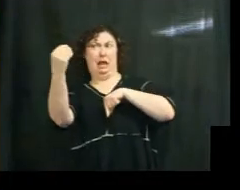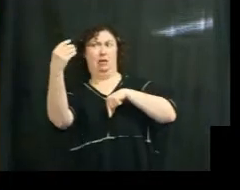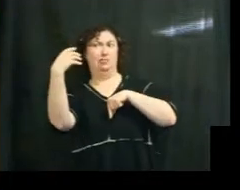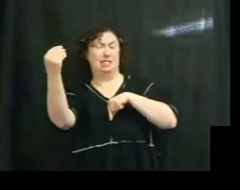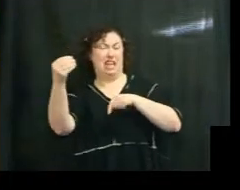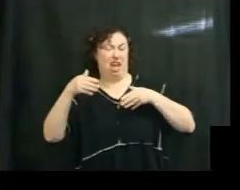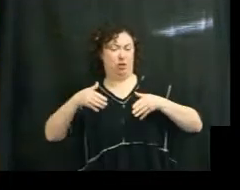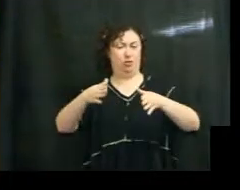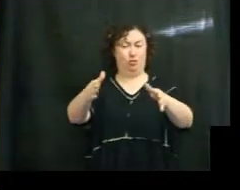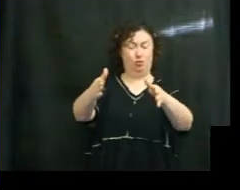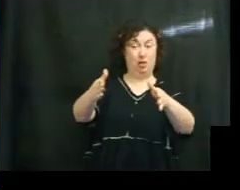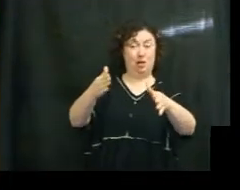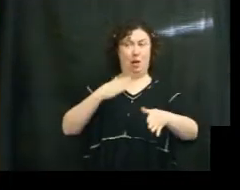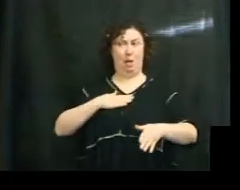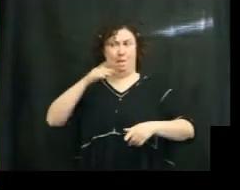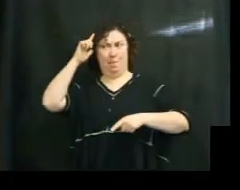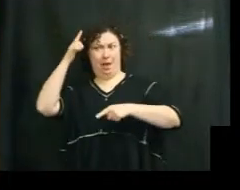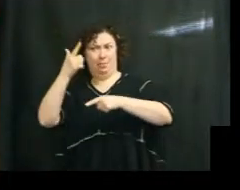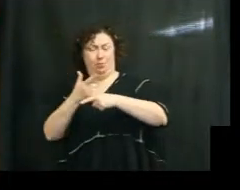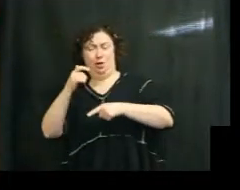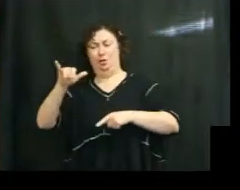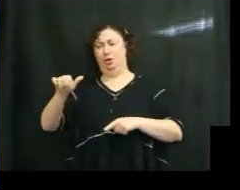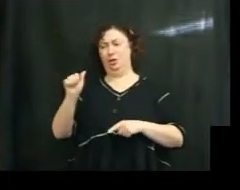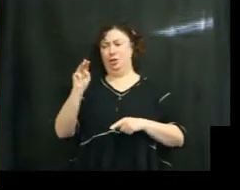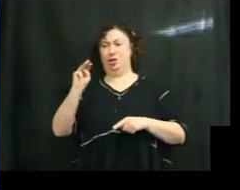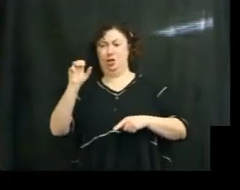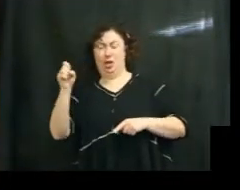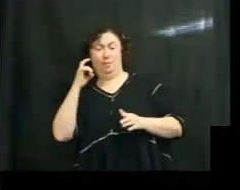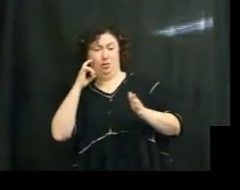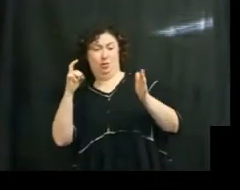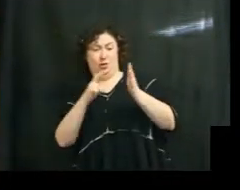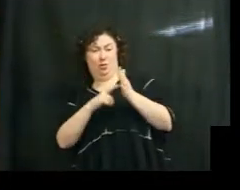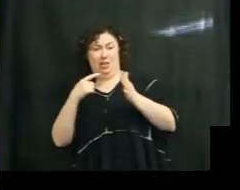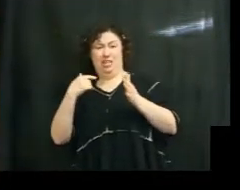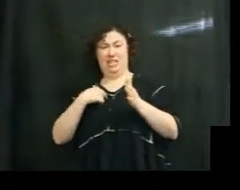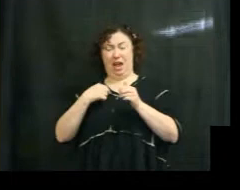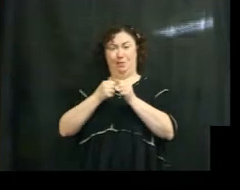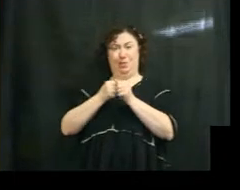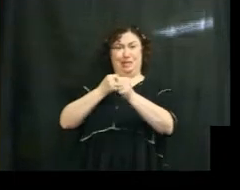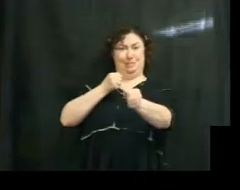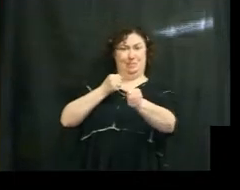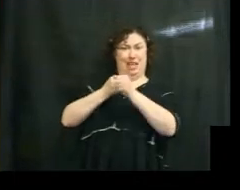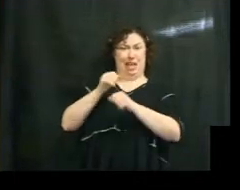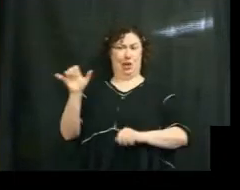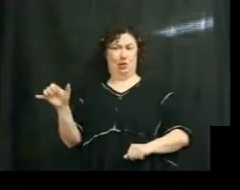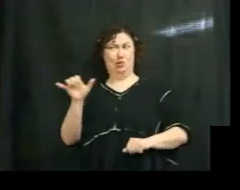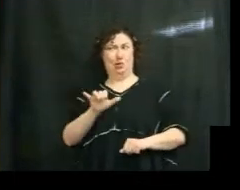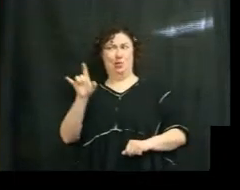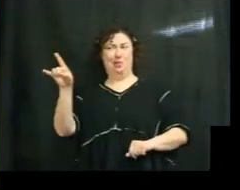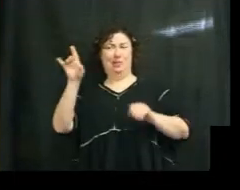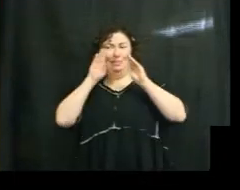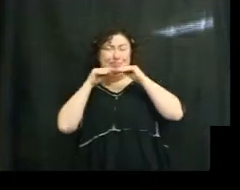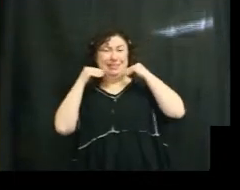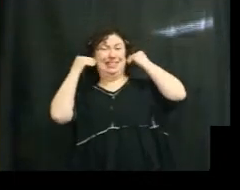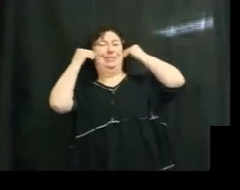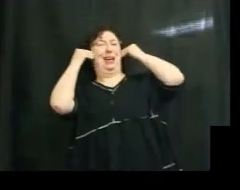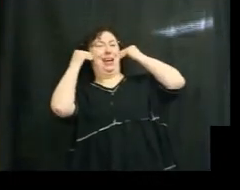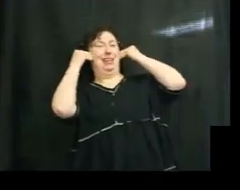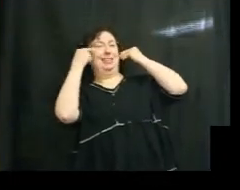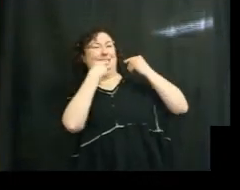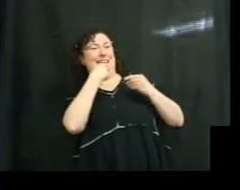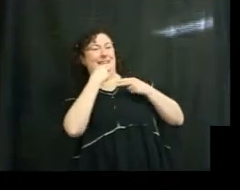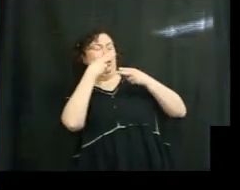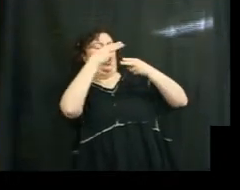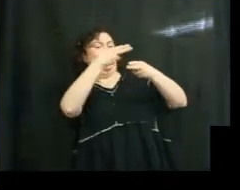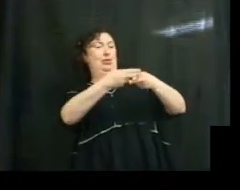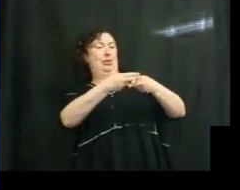My brother James noticed me playing along and smiled proudly. "Trombone Shorty," he